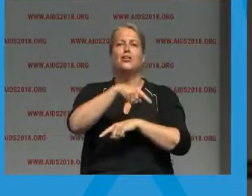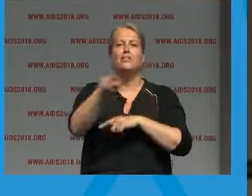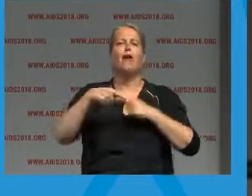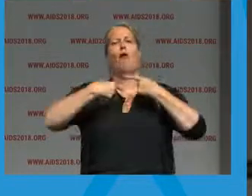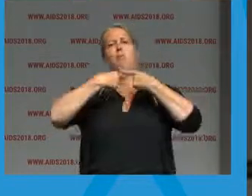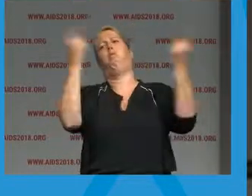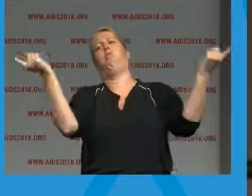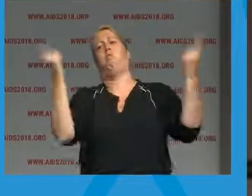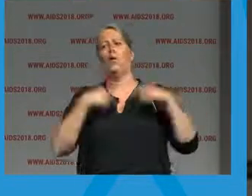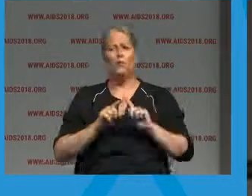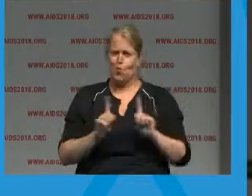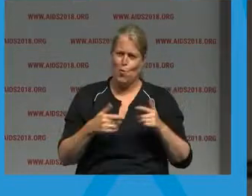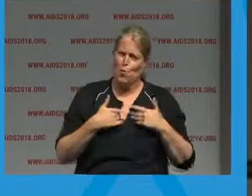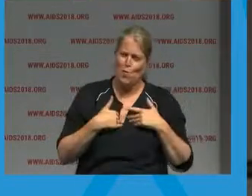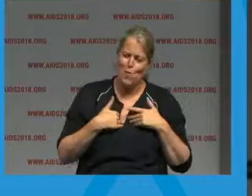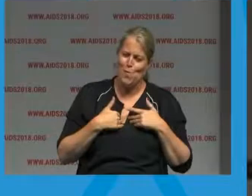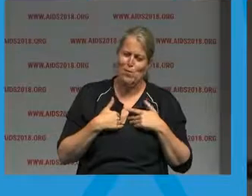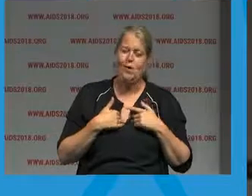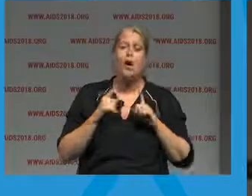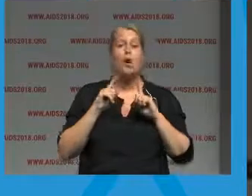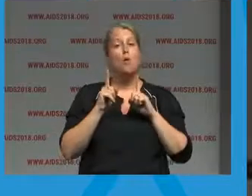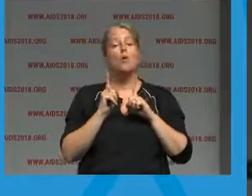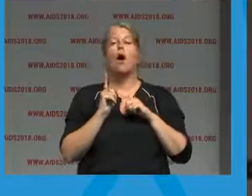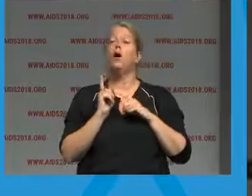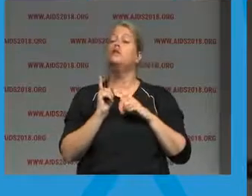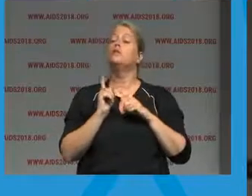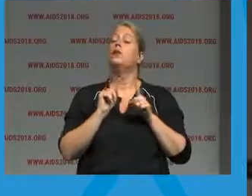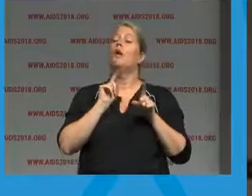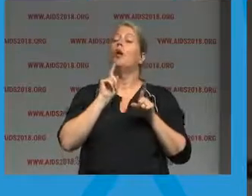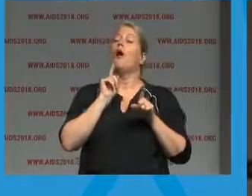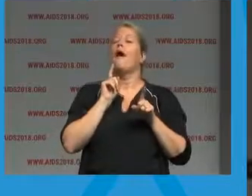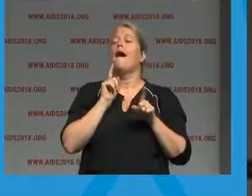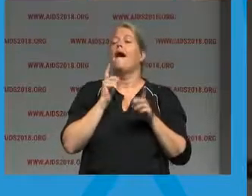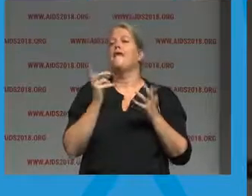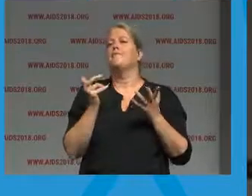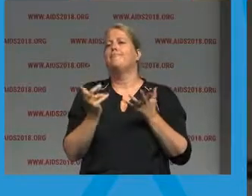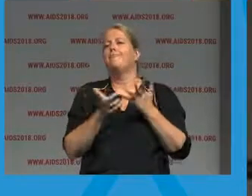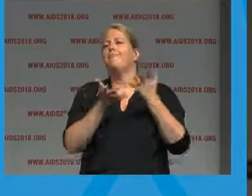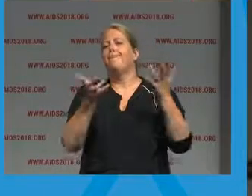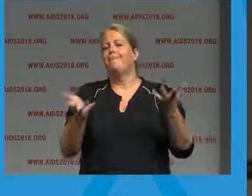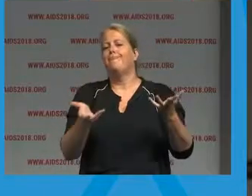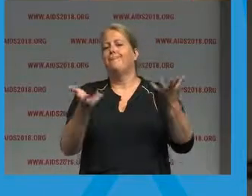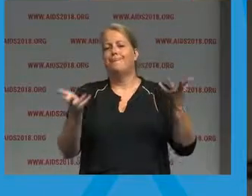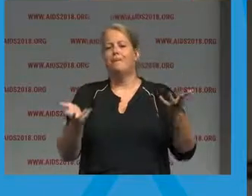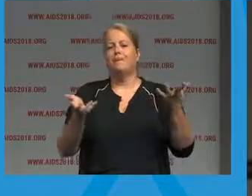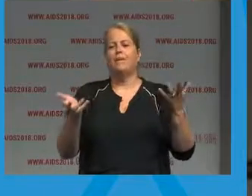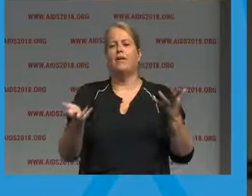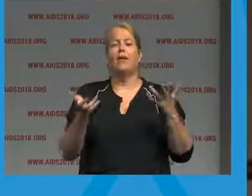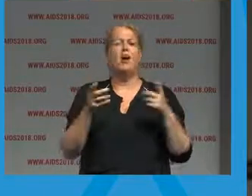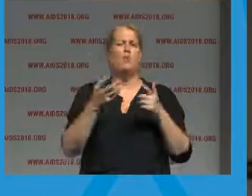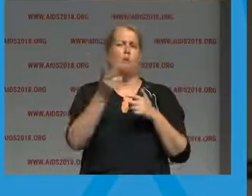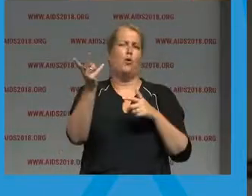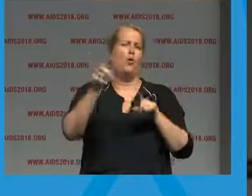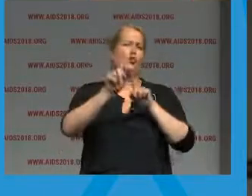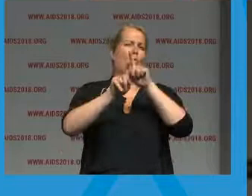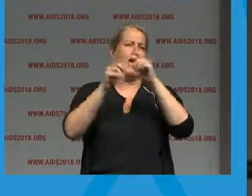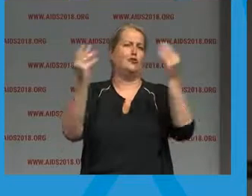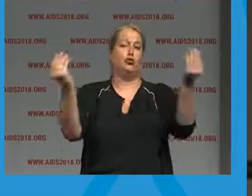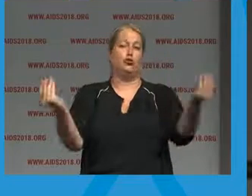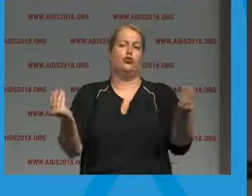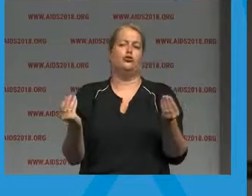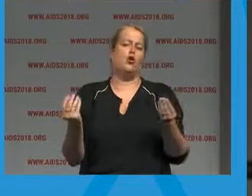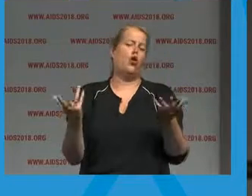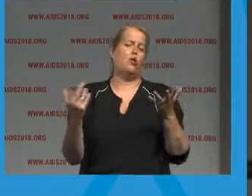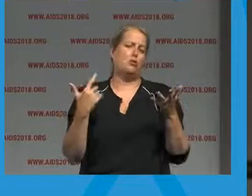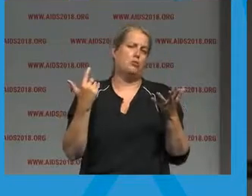But both of these questions, the ones that I would, you know, and were addressed to me, or I'm interested